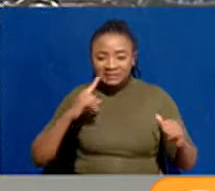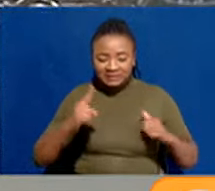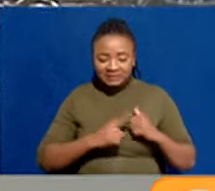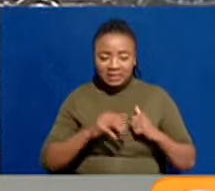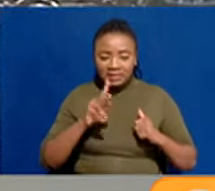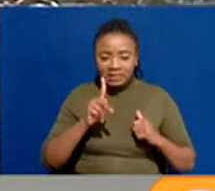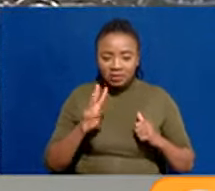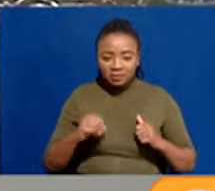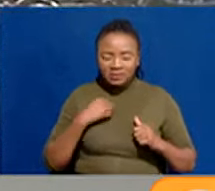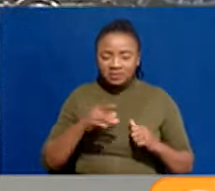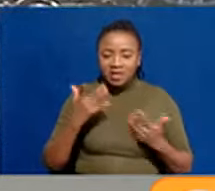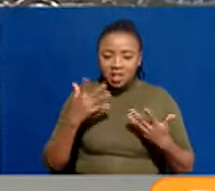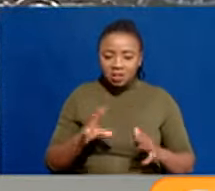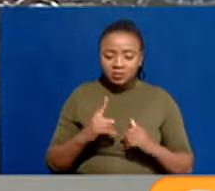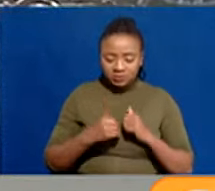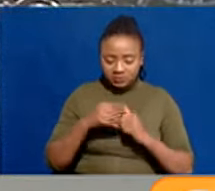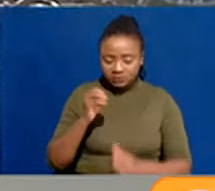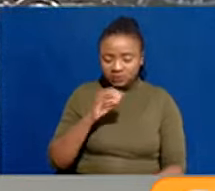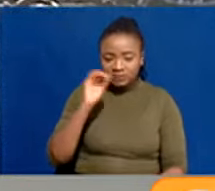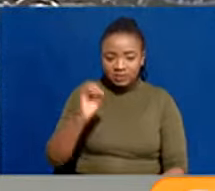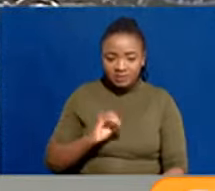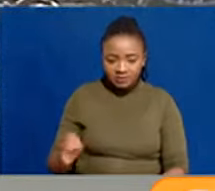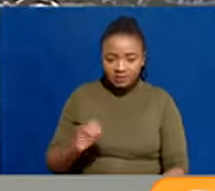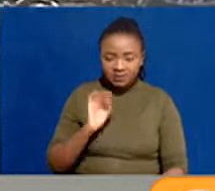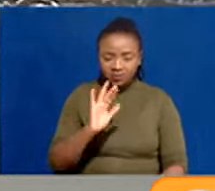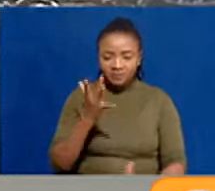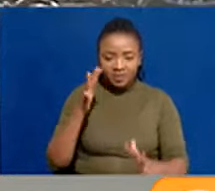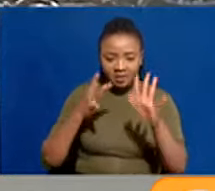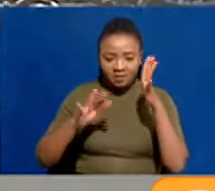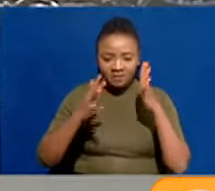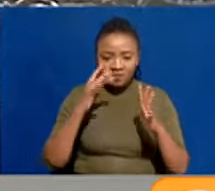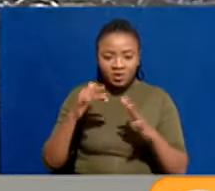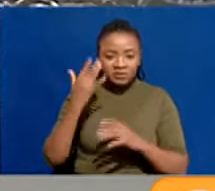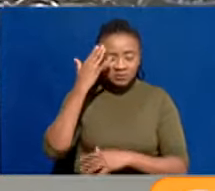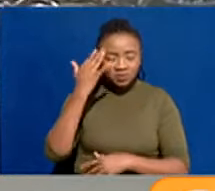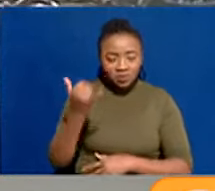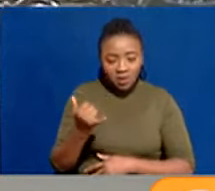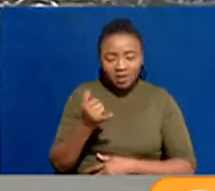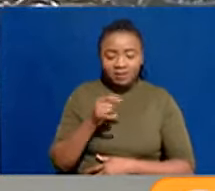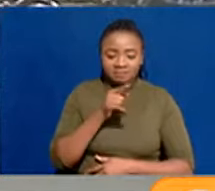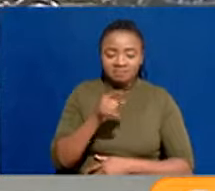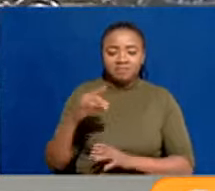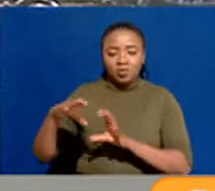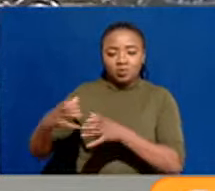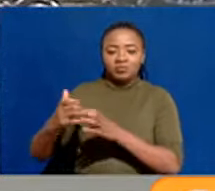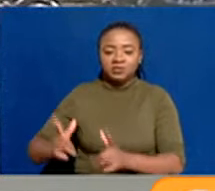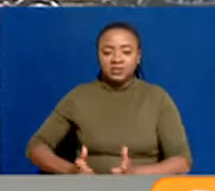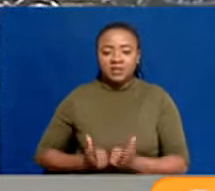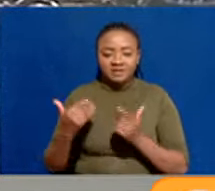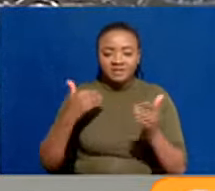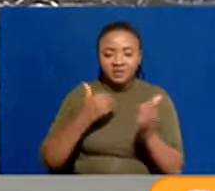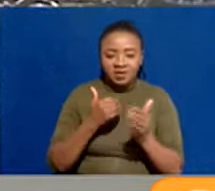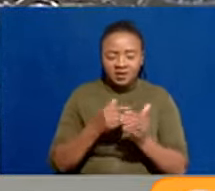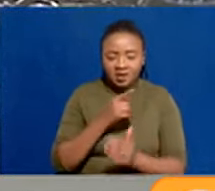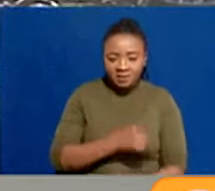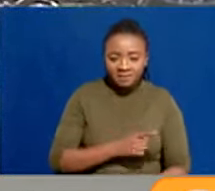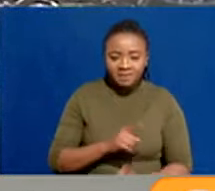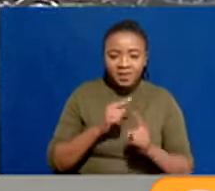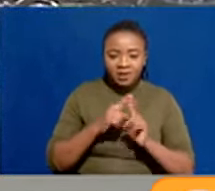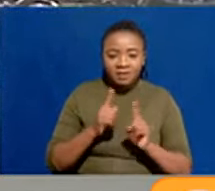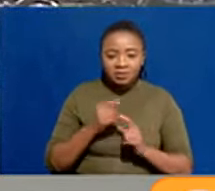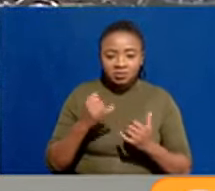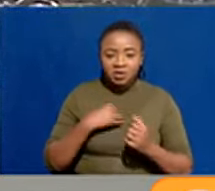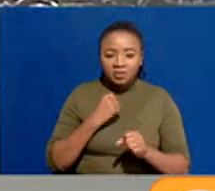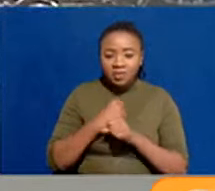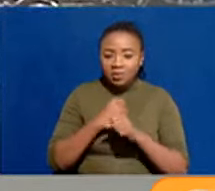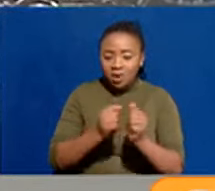lost almost 60% of its mangrove forests as a result. Now, the communities living along these shorelines have come